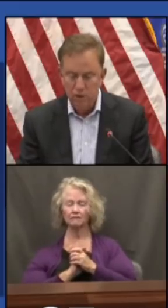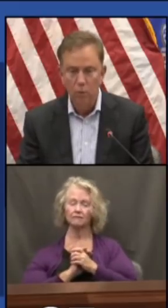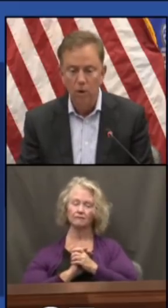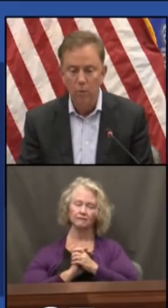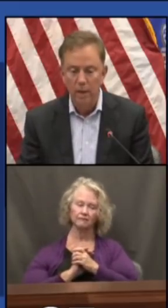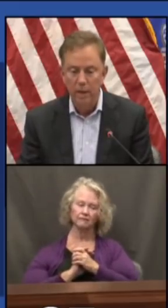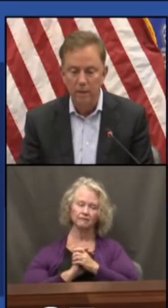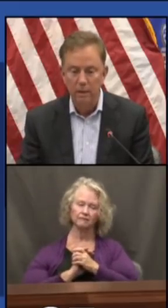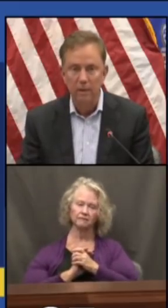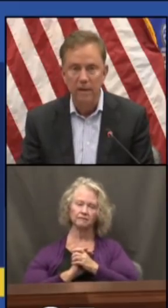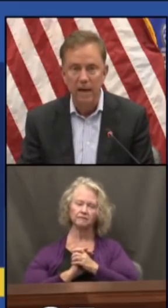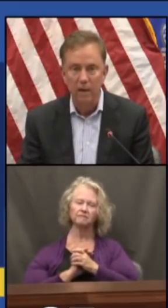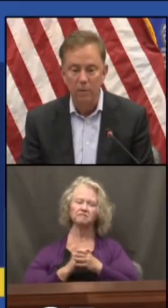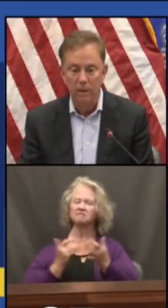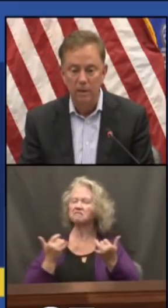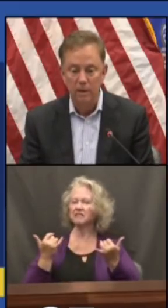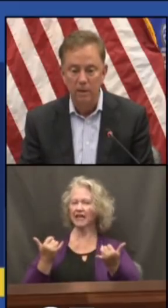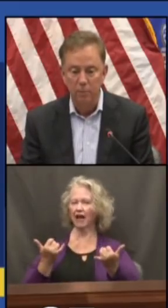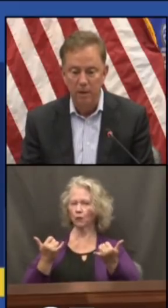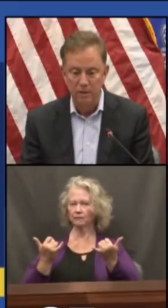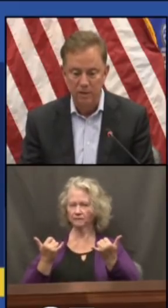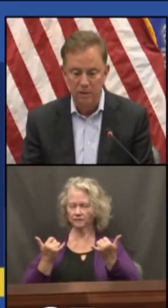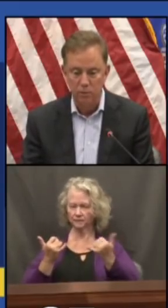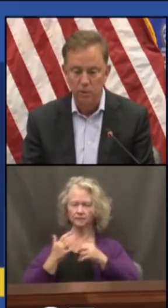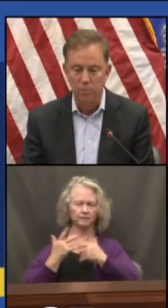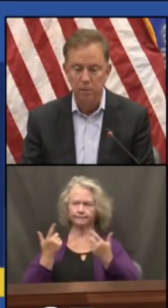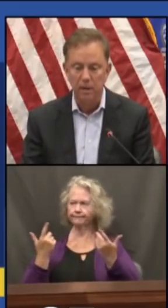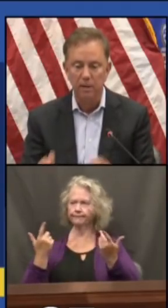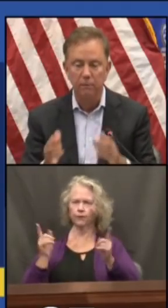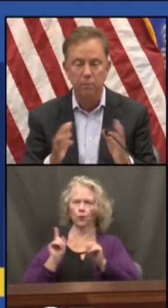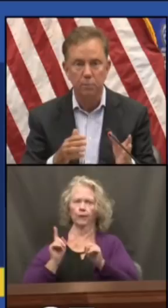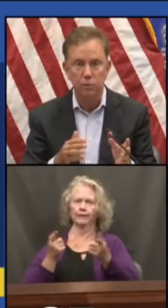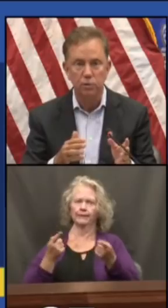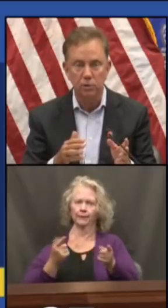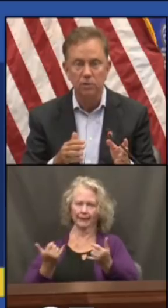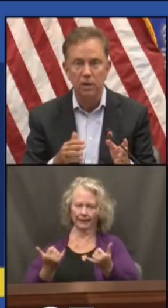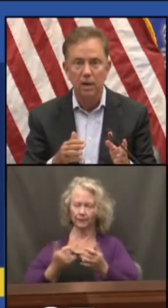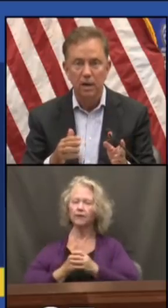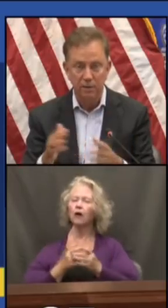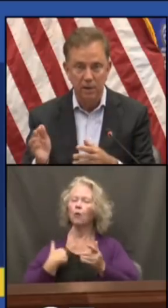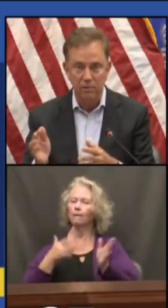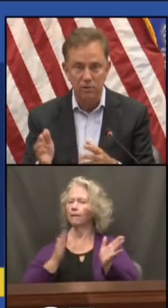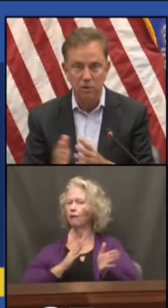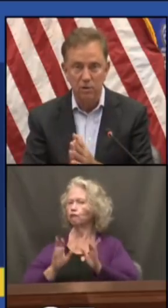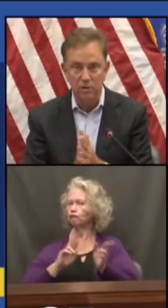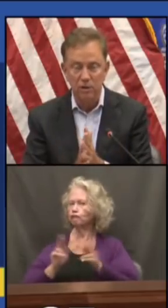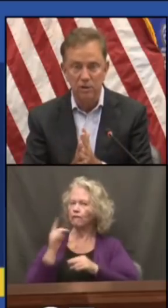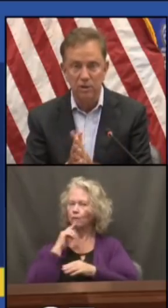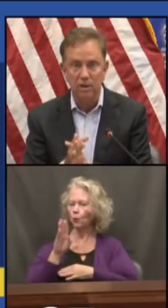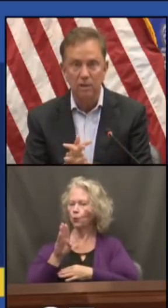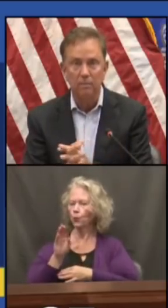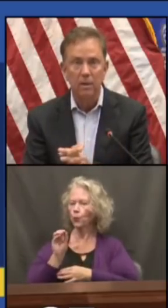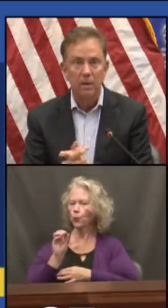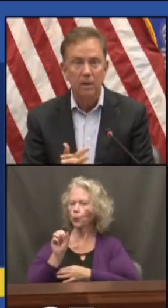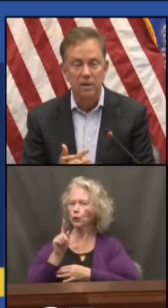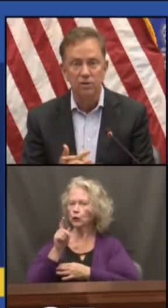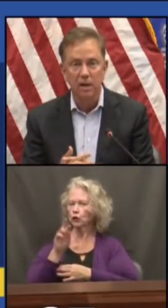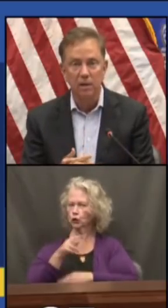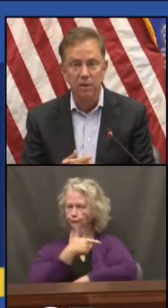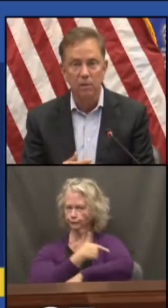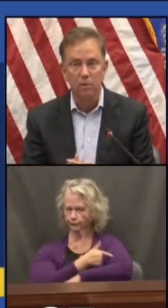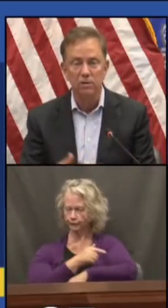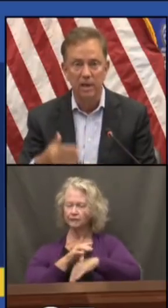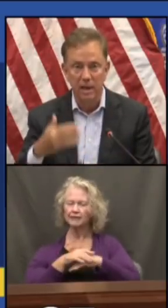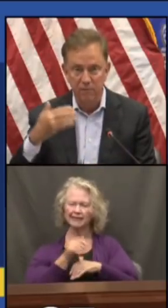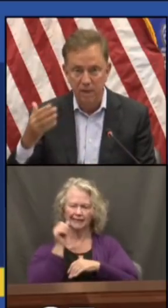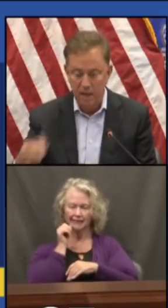All right, so where are we now in the process? We are planning for boosters. I think you saw just yesterday,